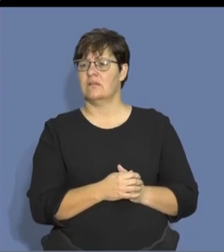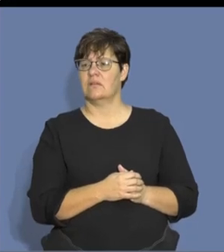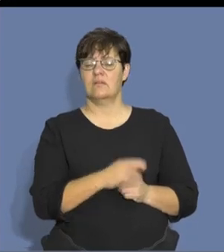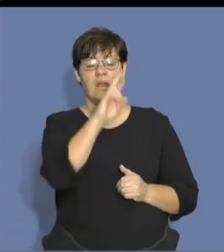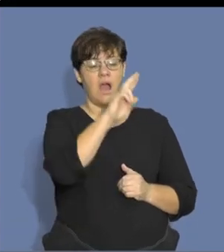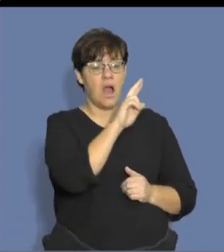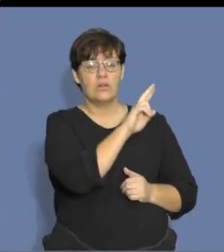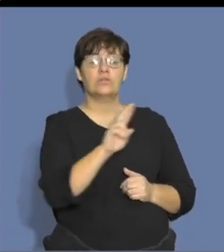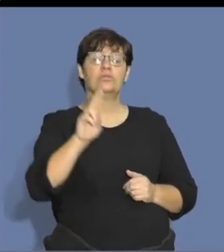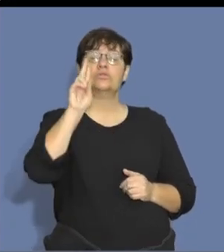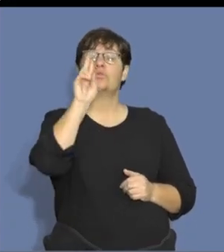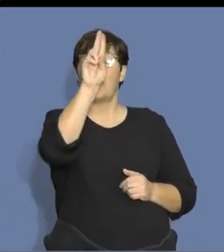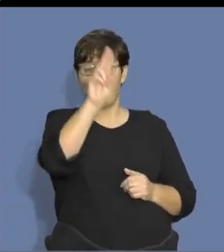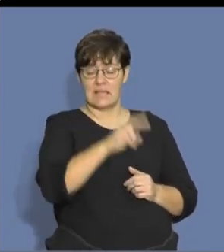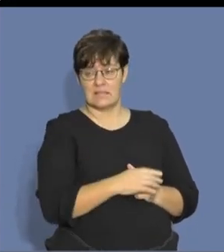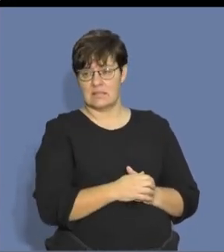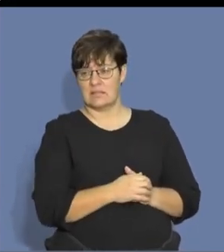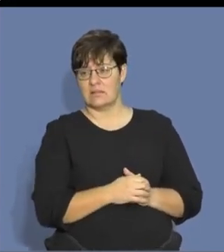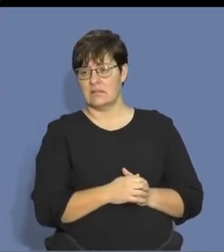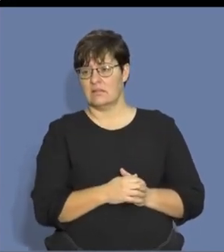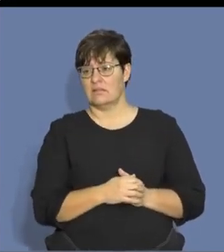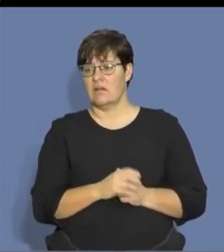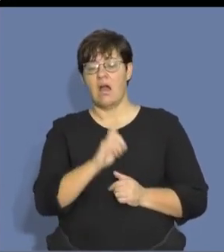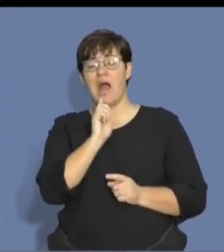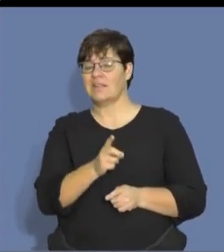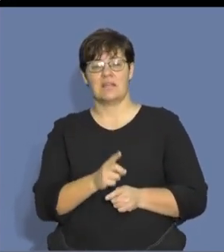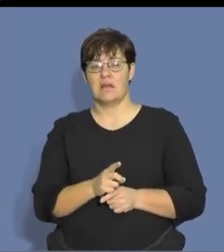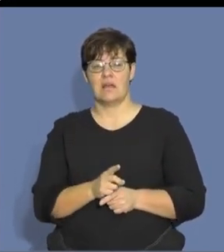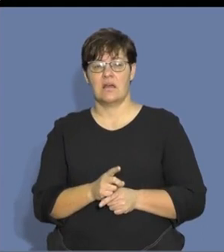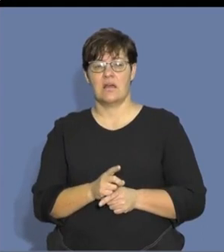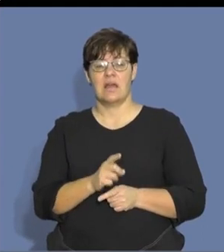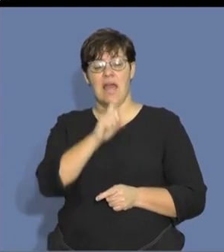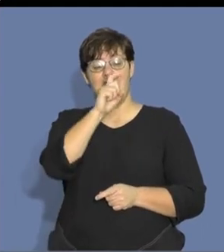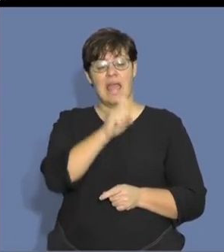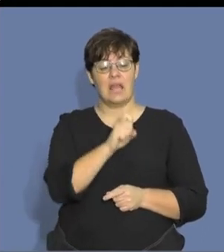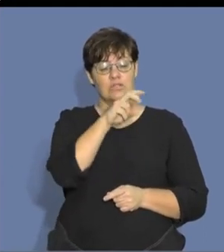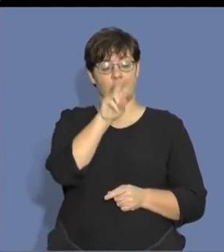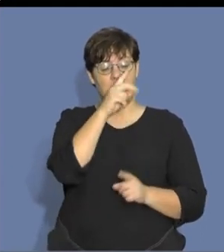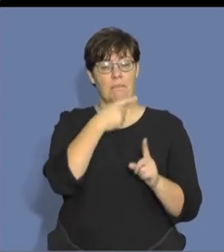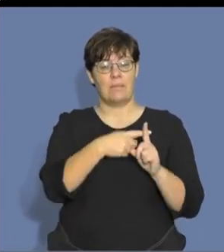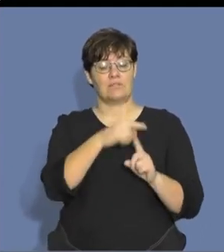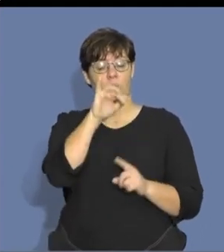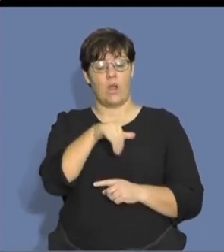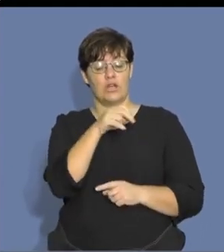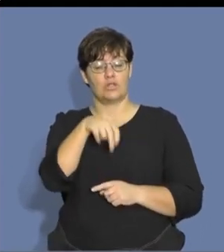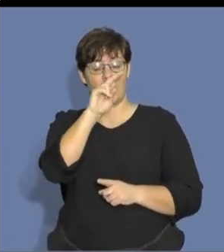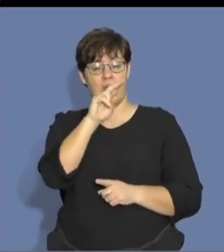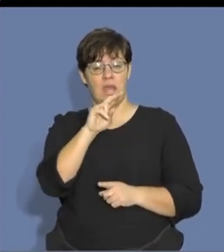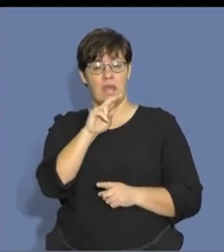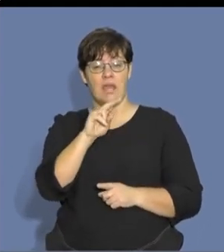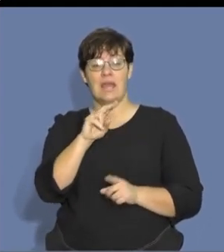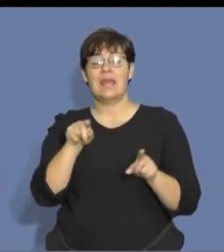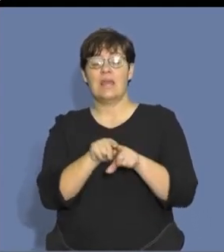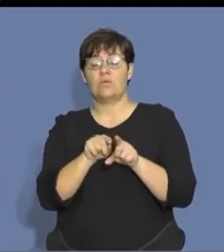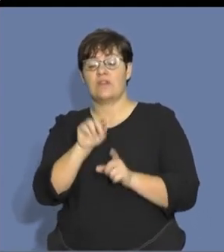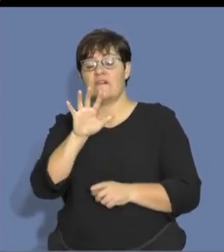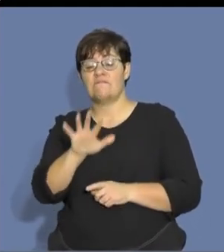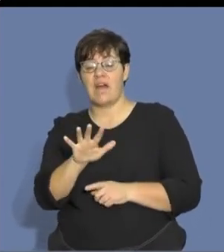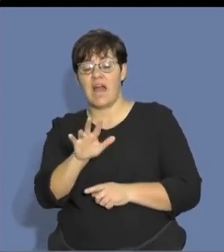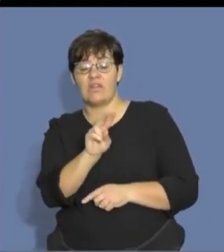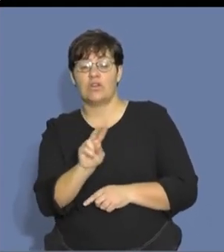It has to be the radius squared. And so my answer is not going to be x squared plus y squared equals 5. My answer is going to be x squared plus y squared equals